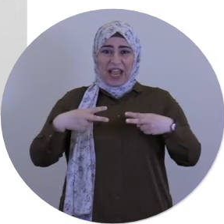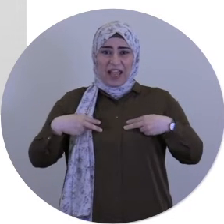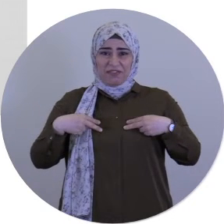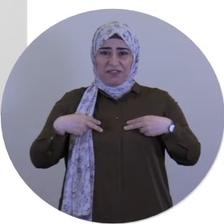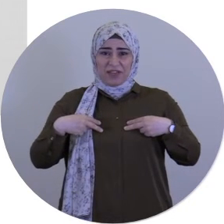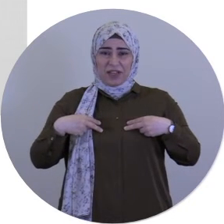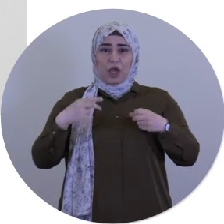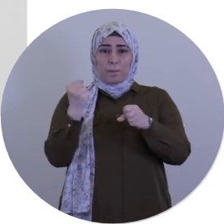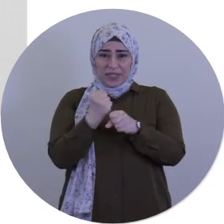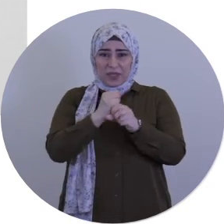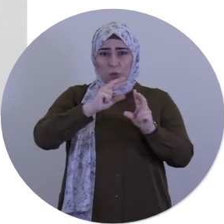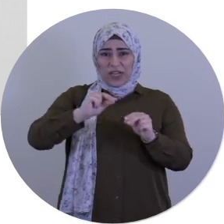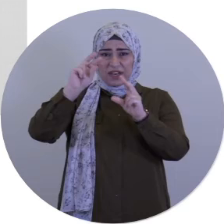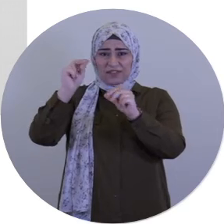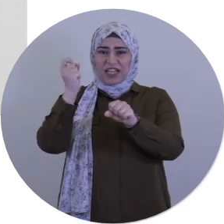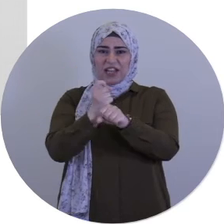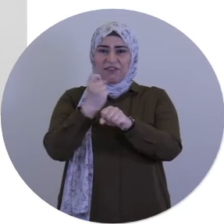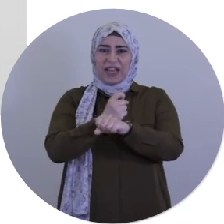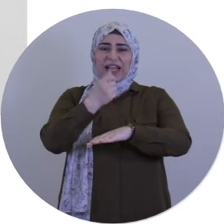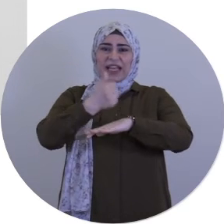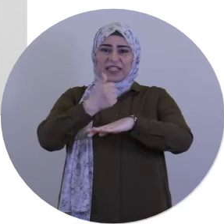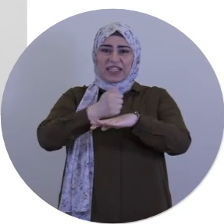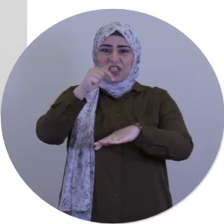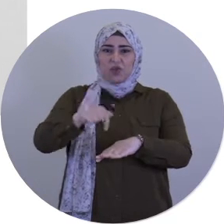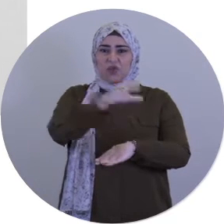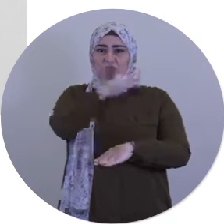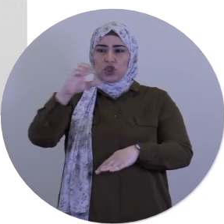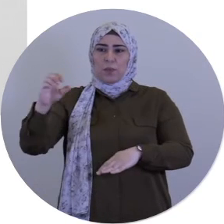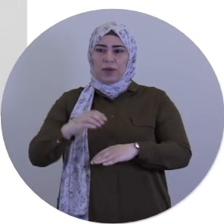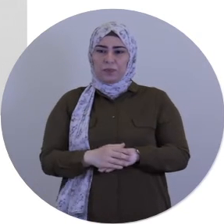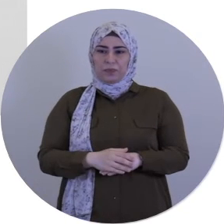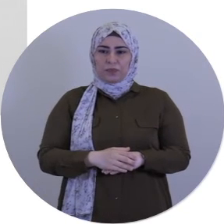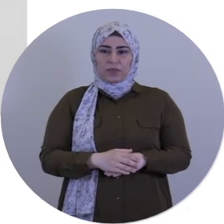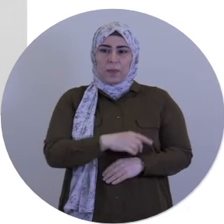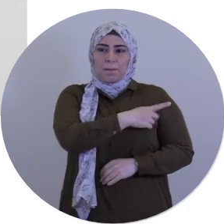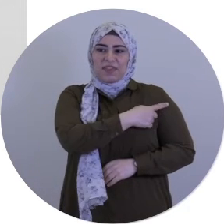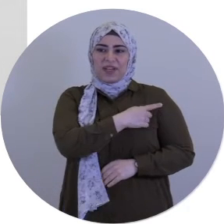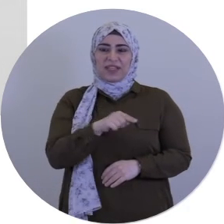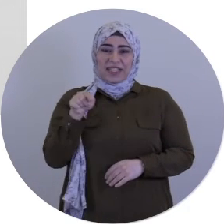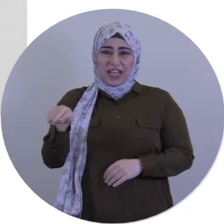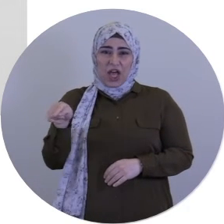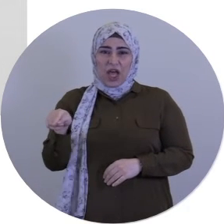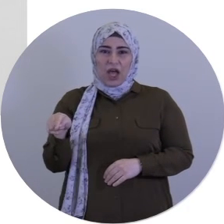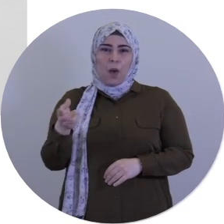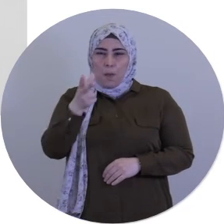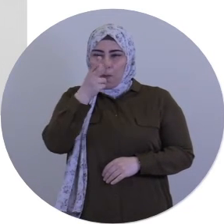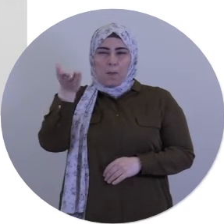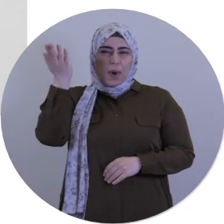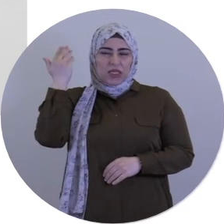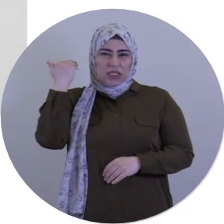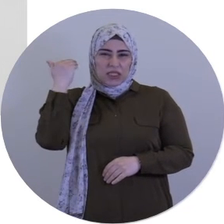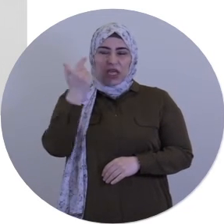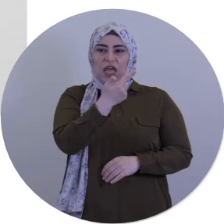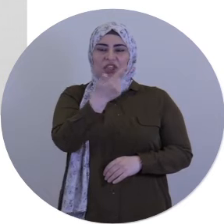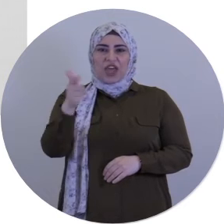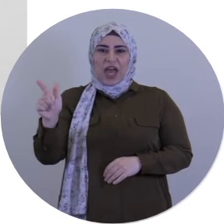Another example? I'm sure you're eager to learn more about it. The painter painted Sarah's room. Now the tense here is